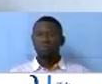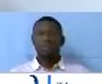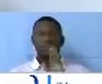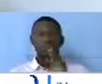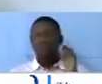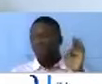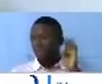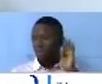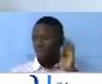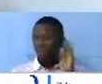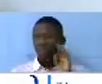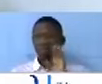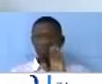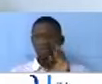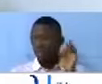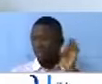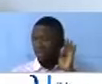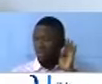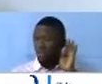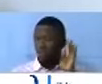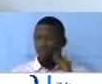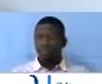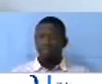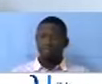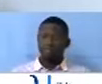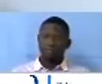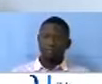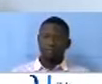listen? Could you listen?